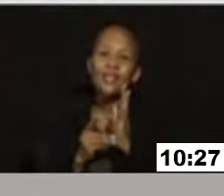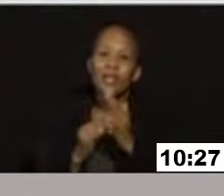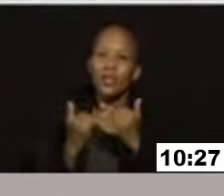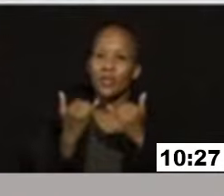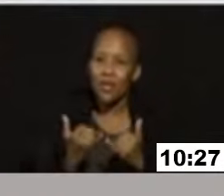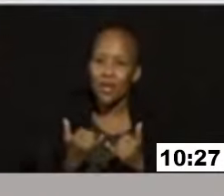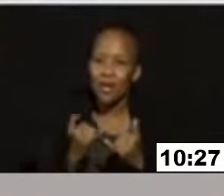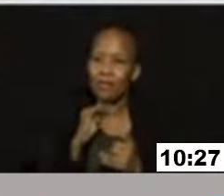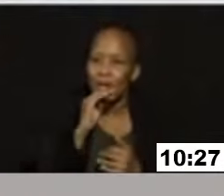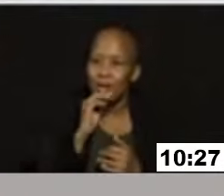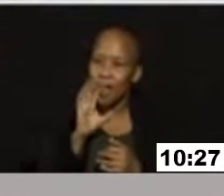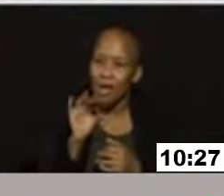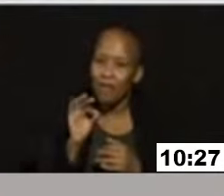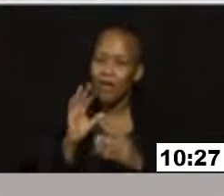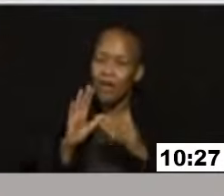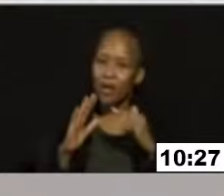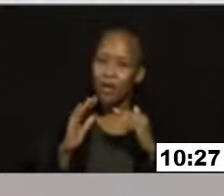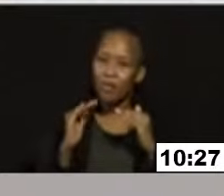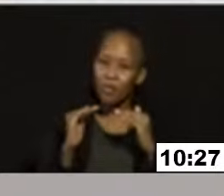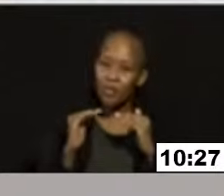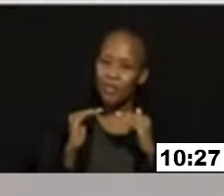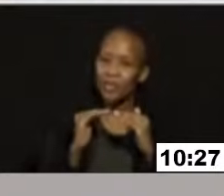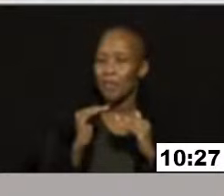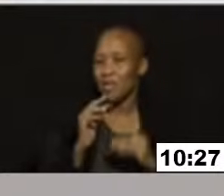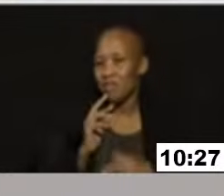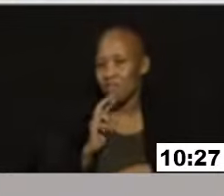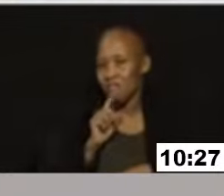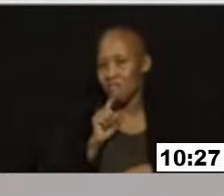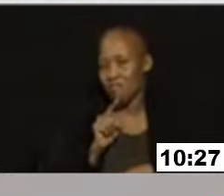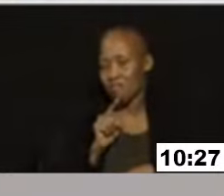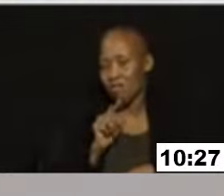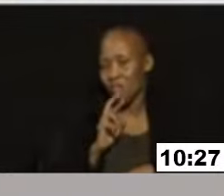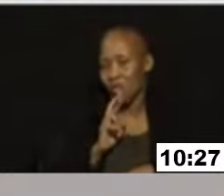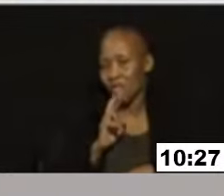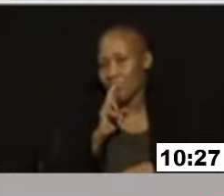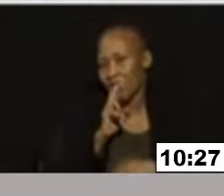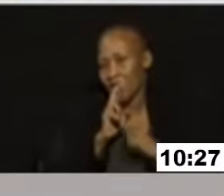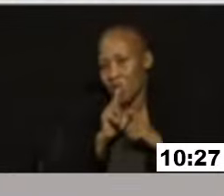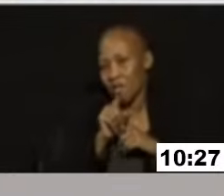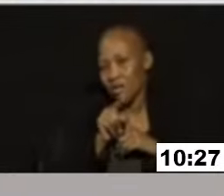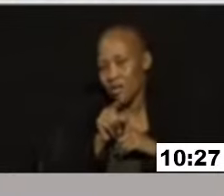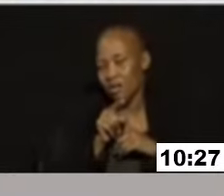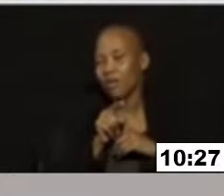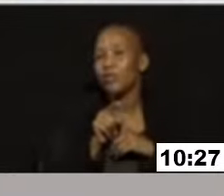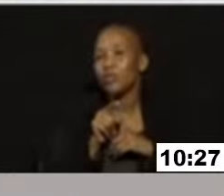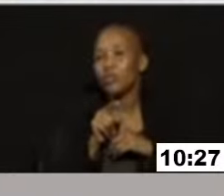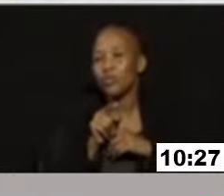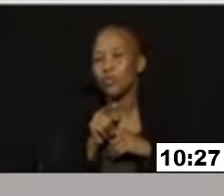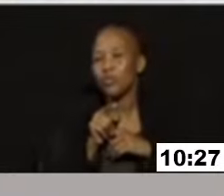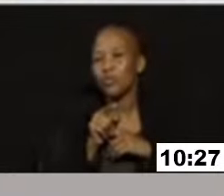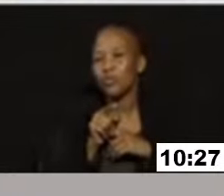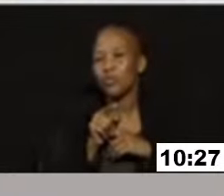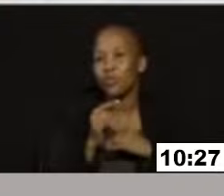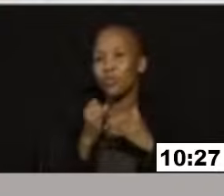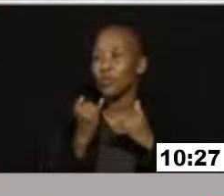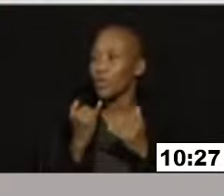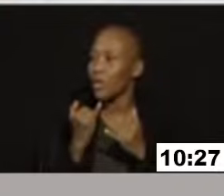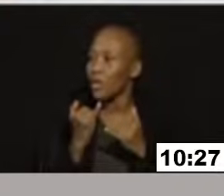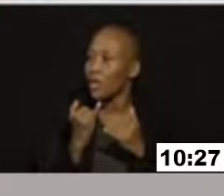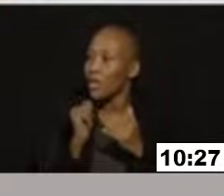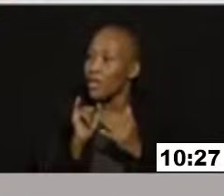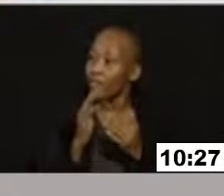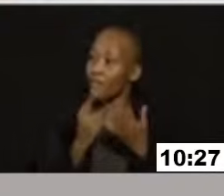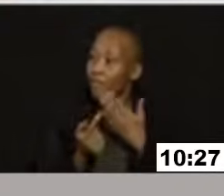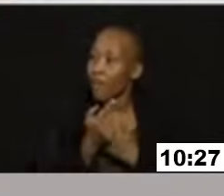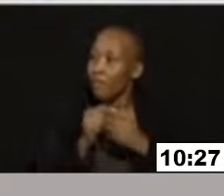this application as well as the ruling if the previous one is varied, Mr.